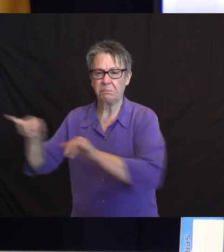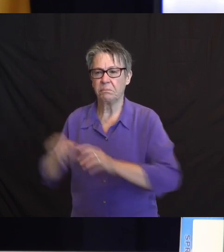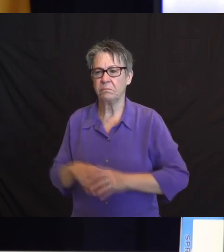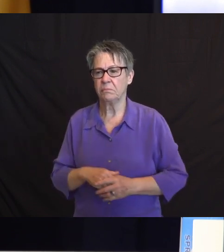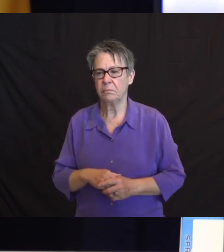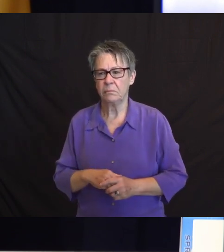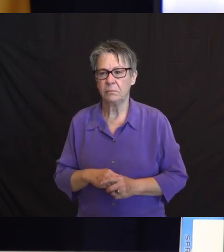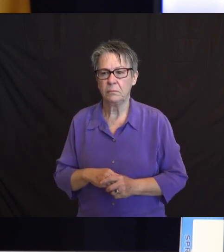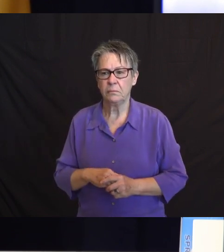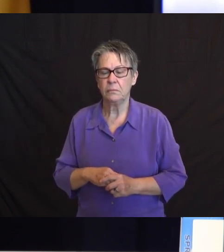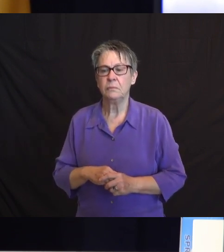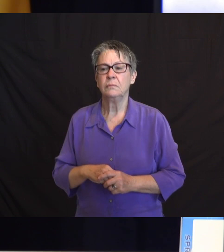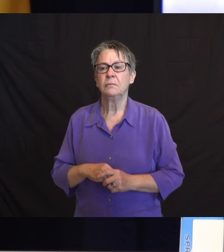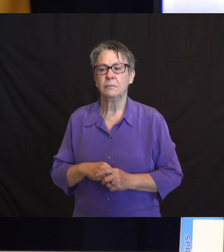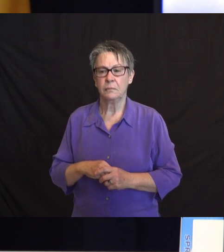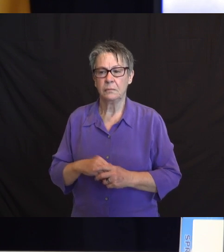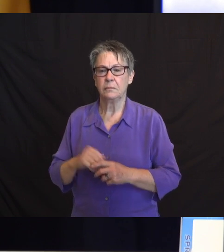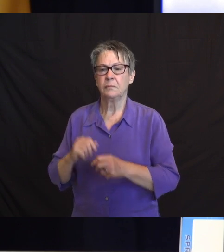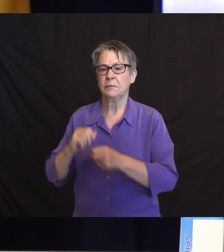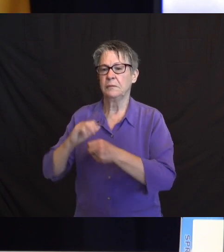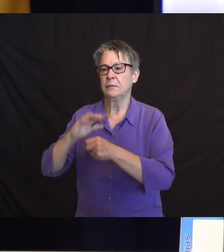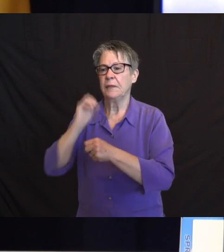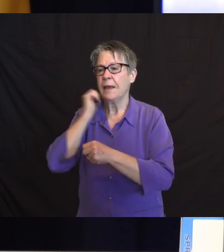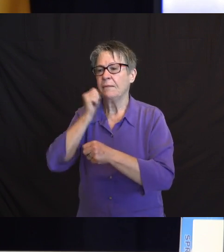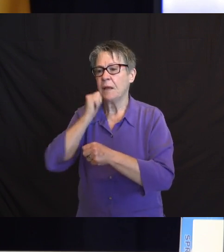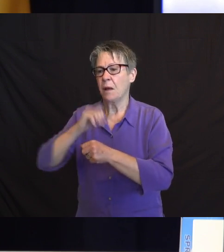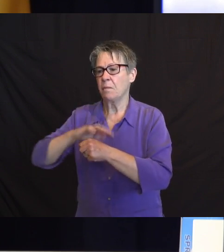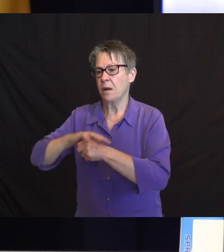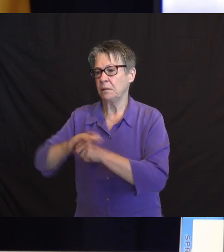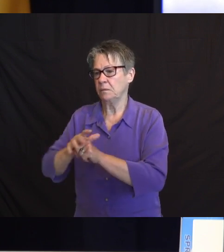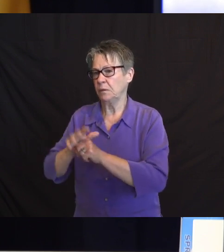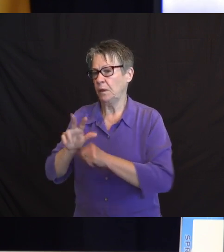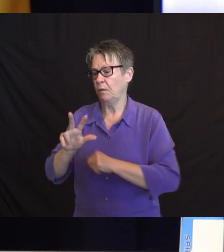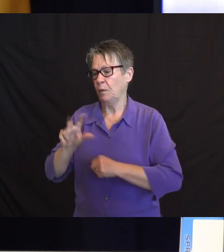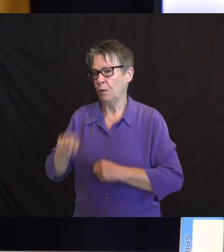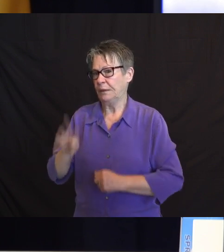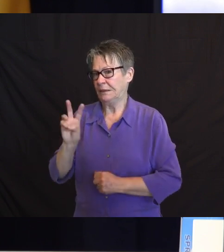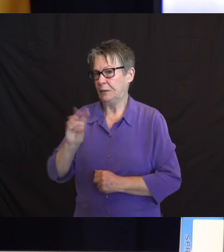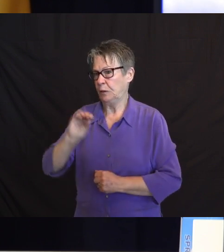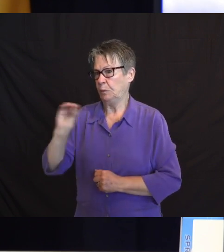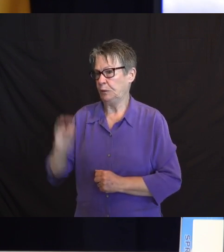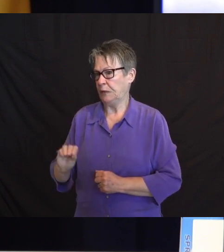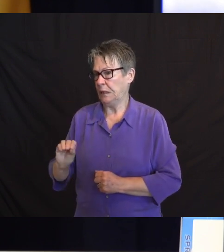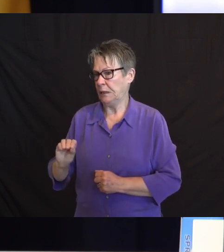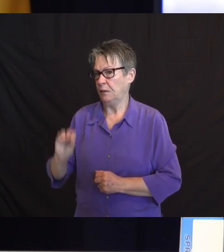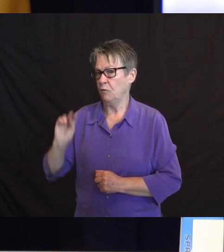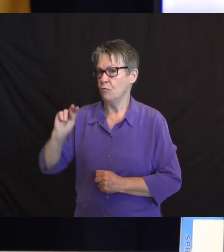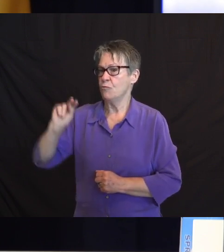Jersey overall is 3.61%. The northern part of the state is